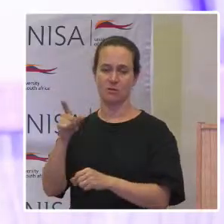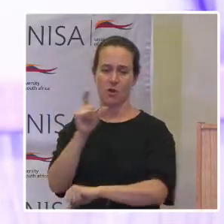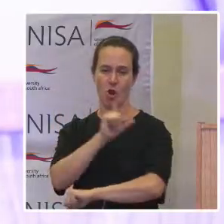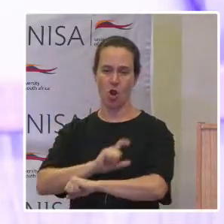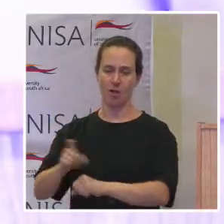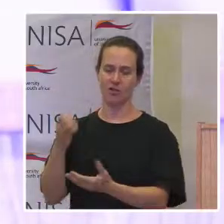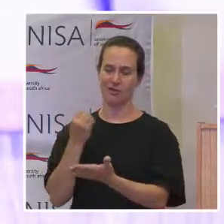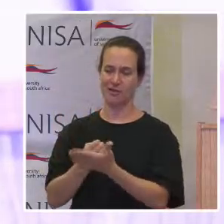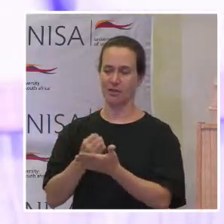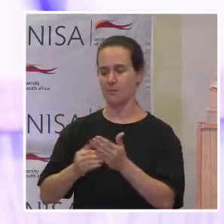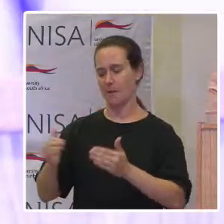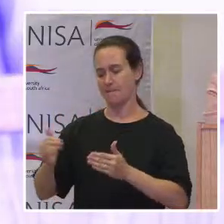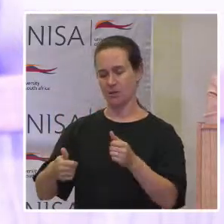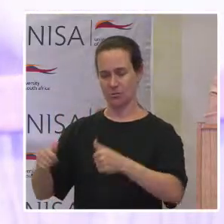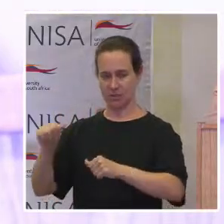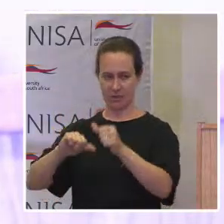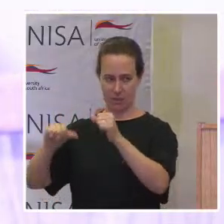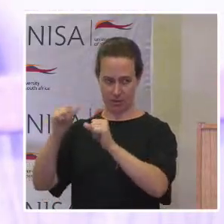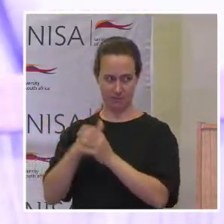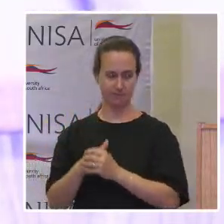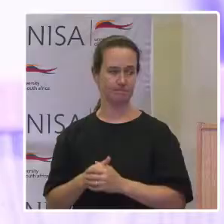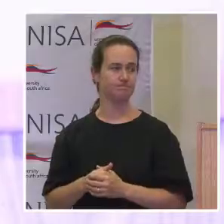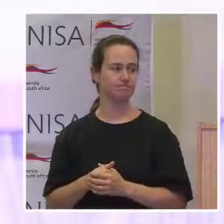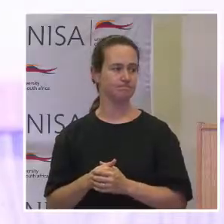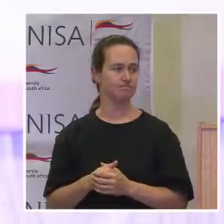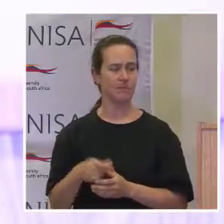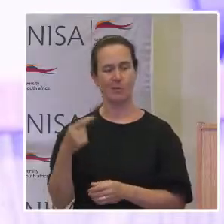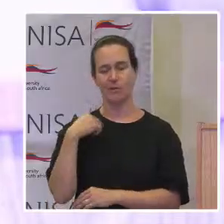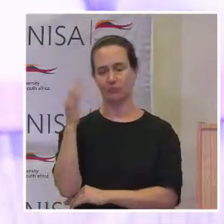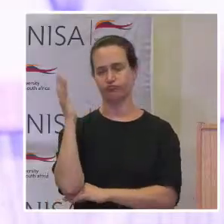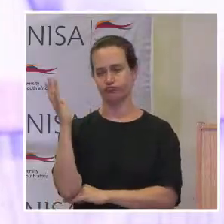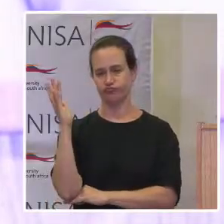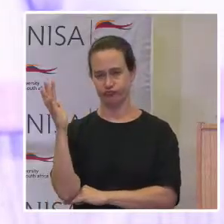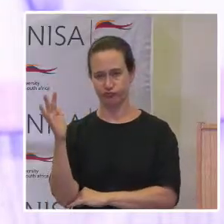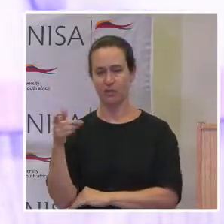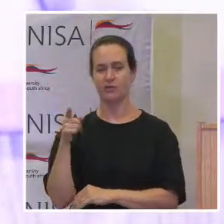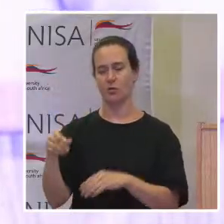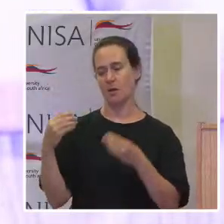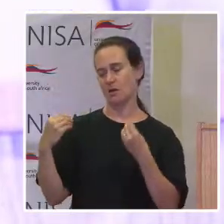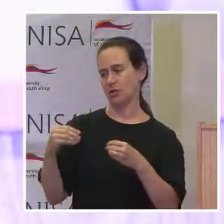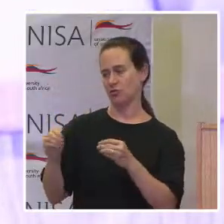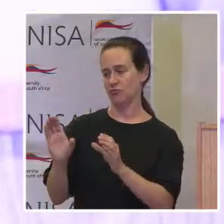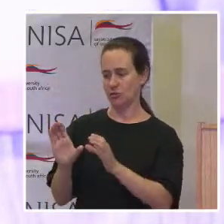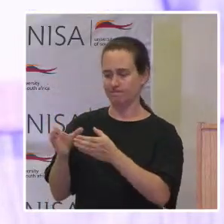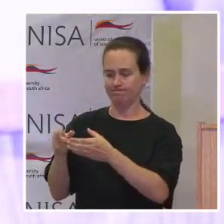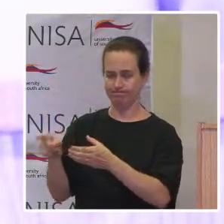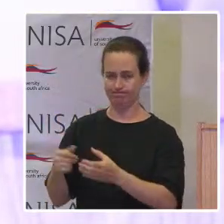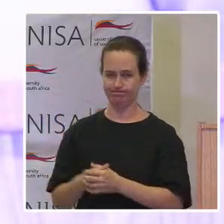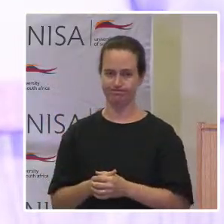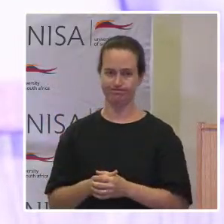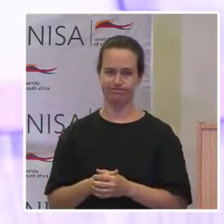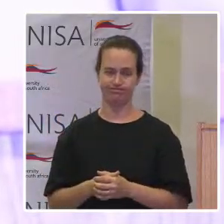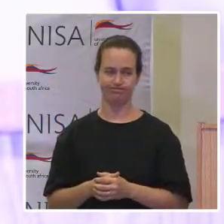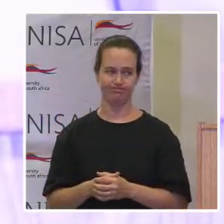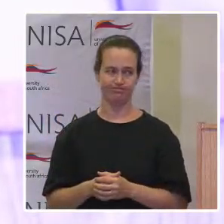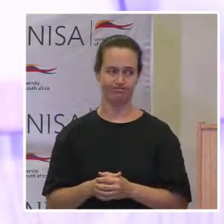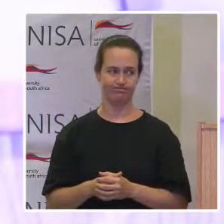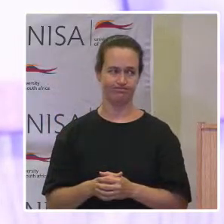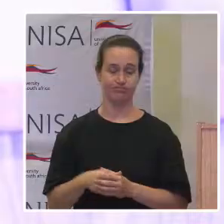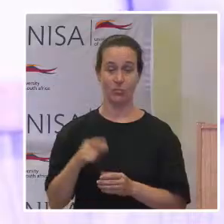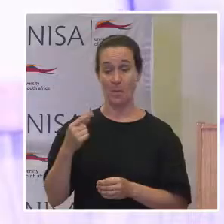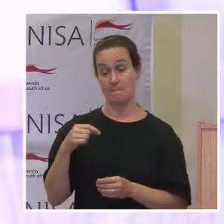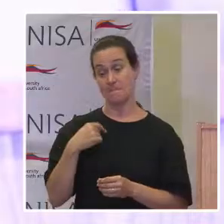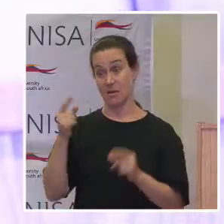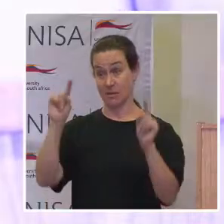Economic and Management Sciences. I'm a lecturer in the entrepreneurship section. What I